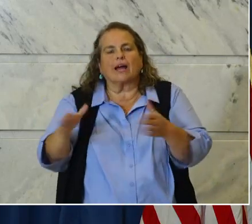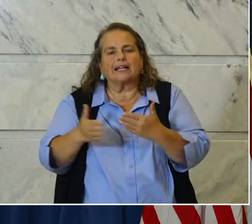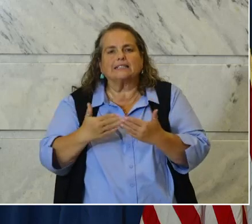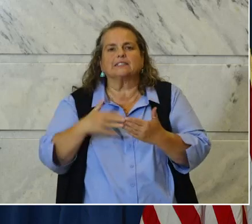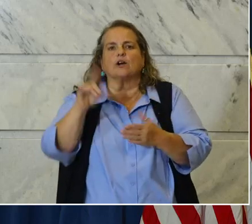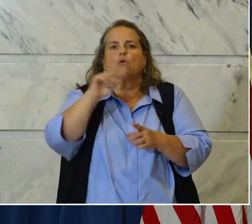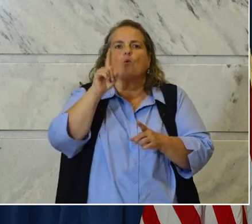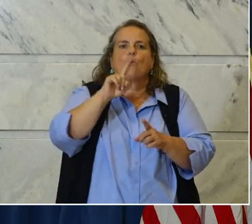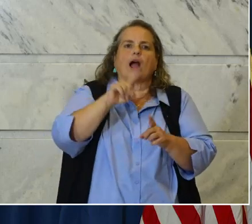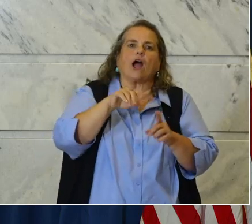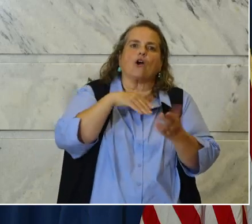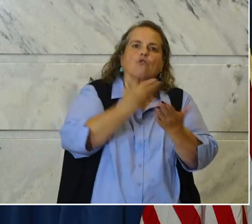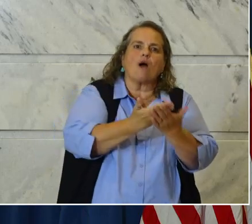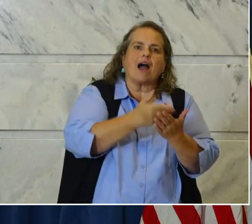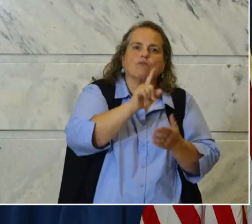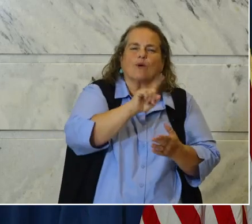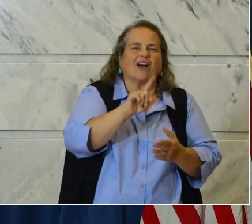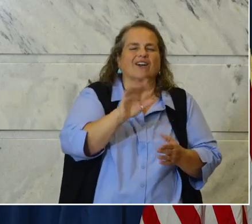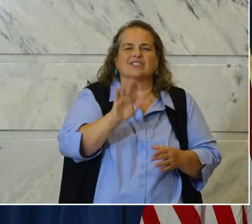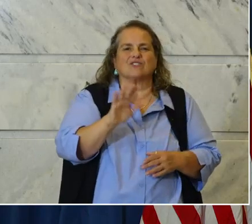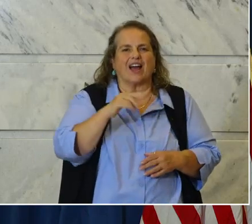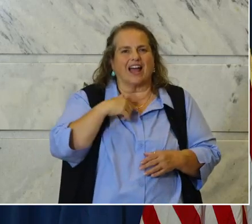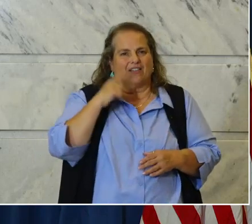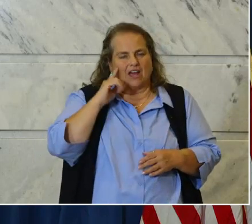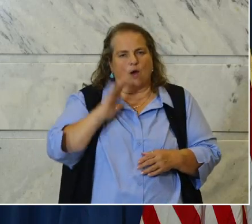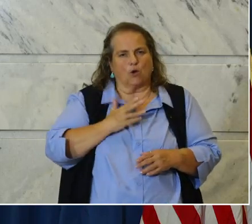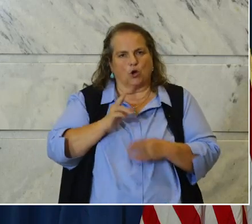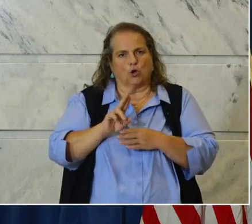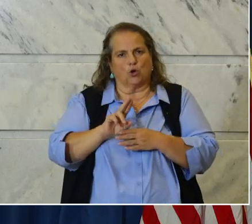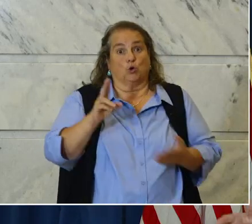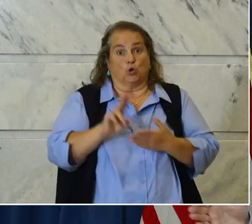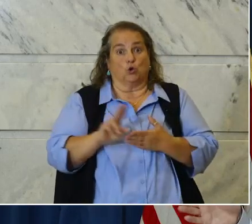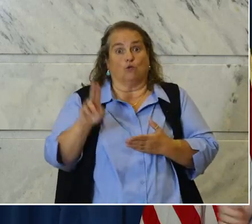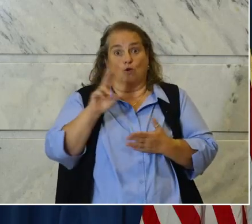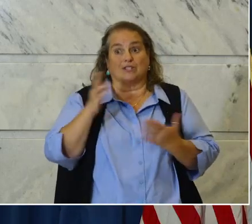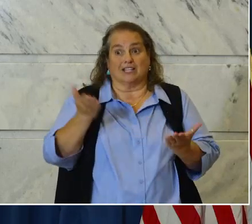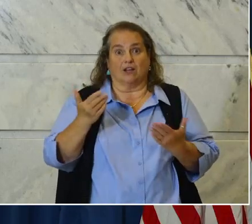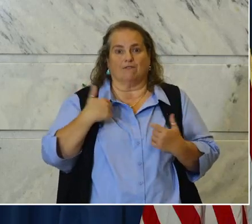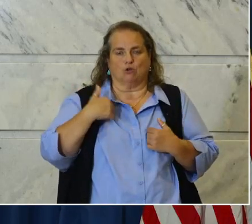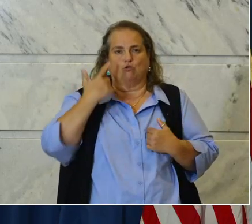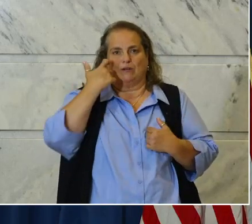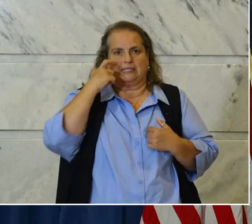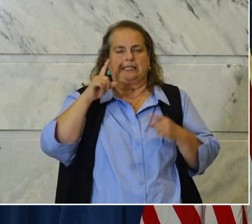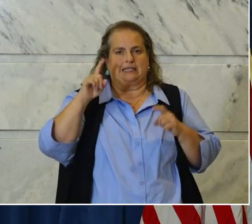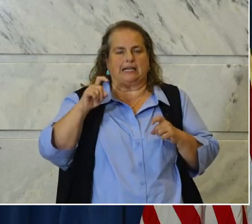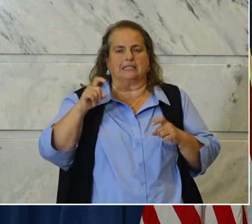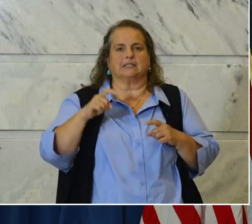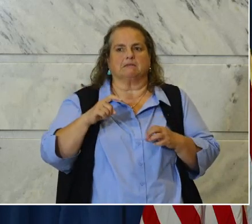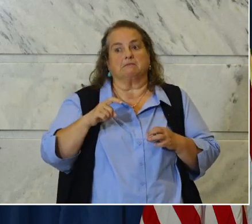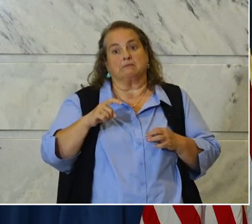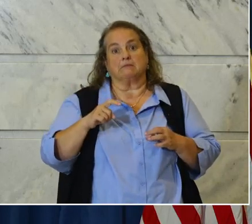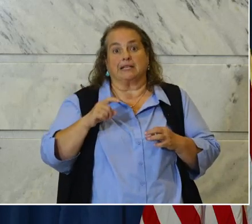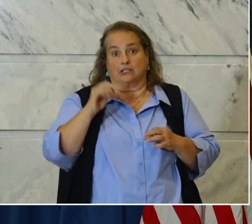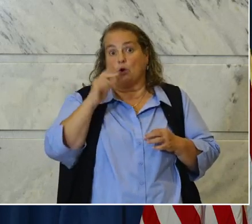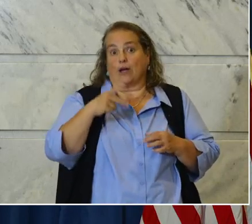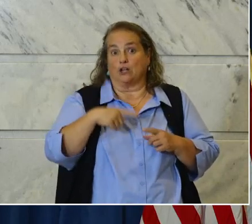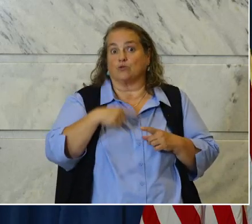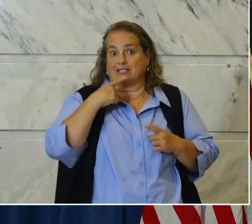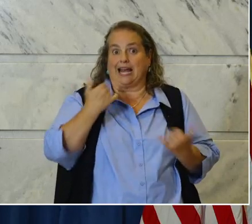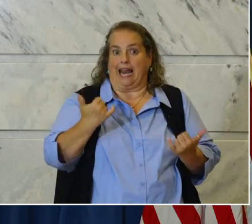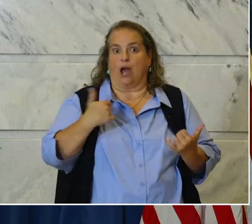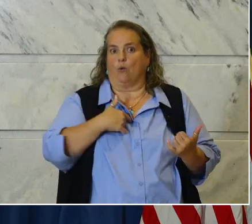to. So I think our universities need to be really careful. Some recent tests that it's okay to say it's